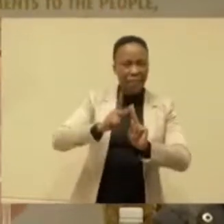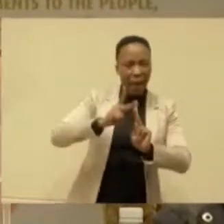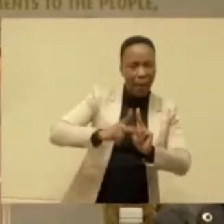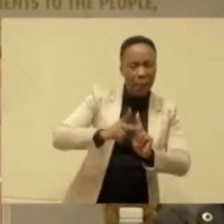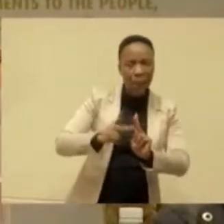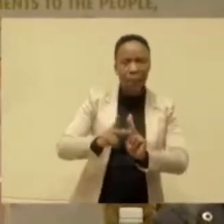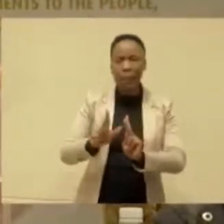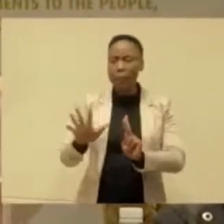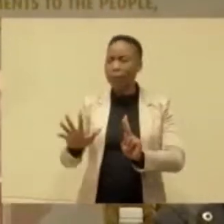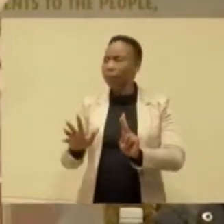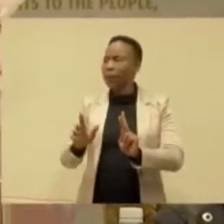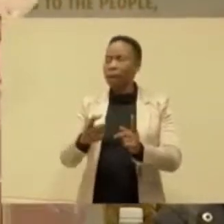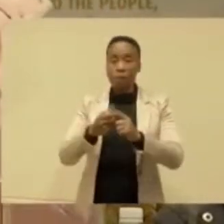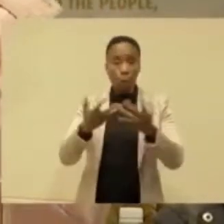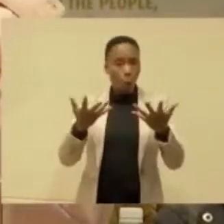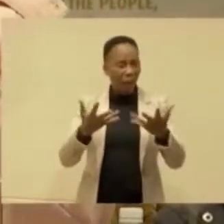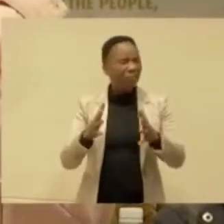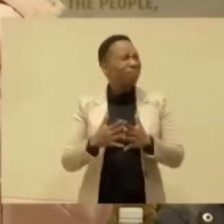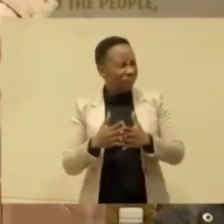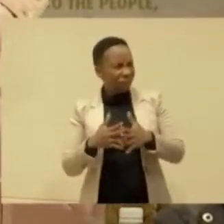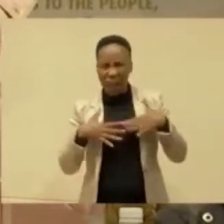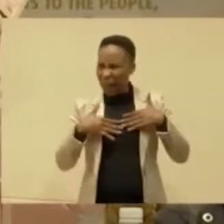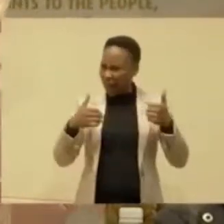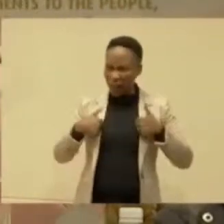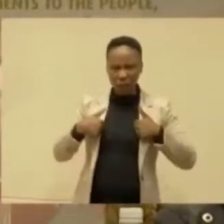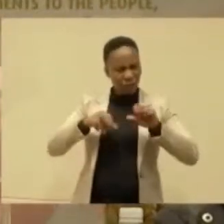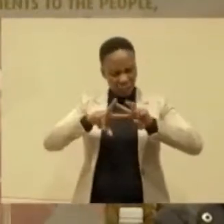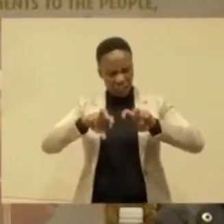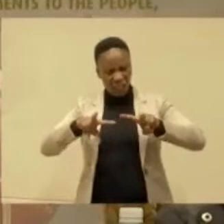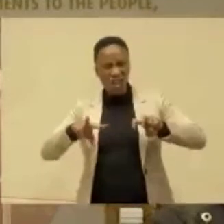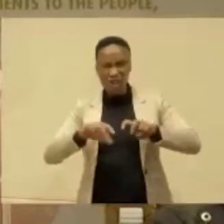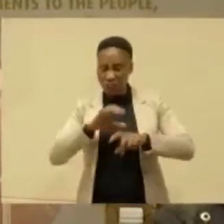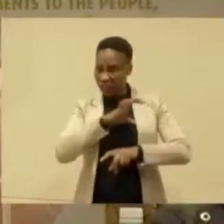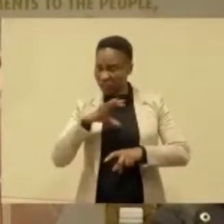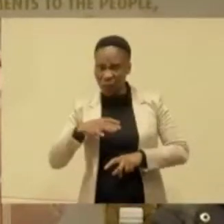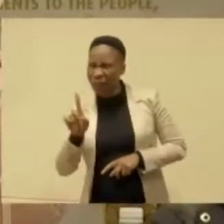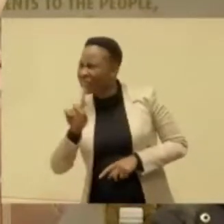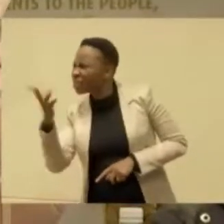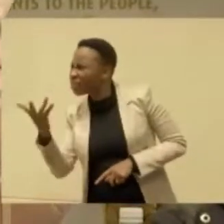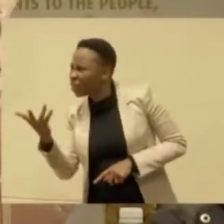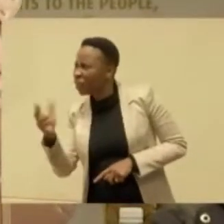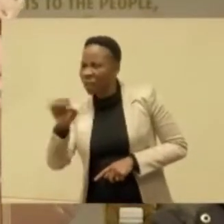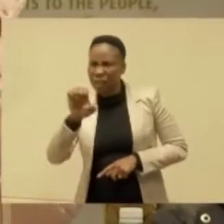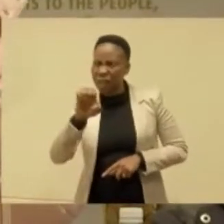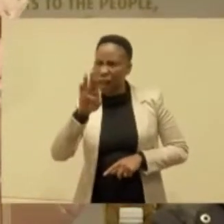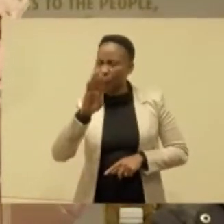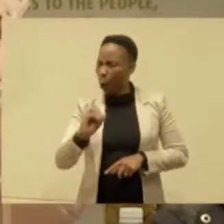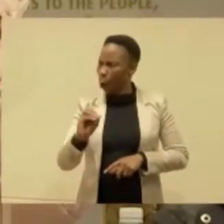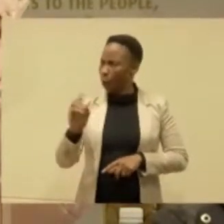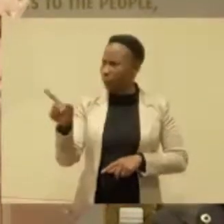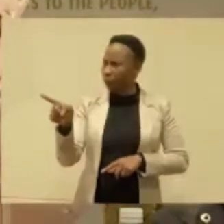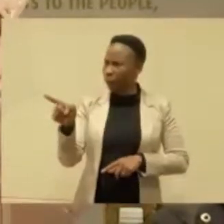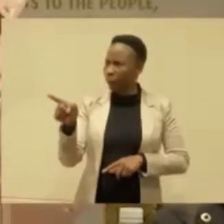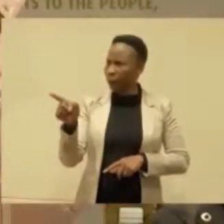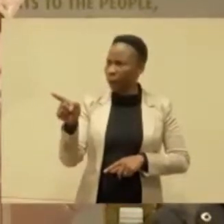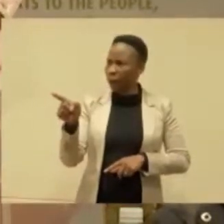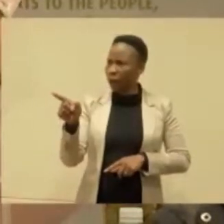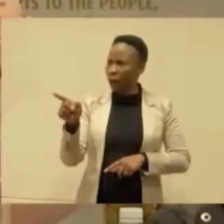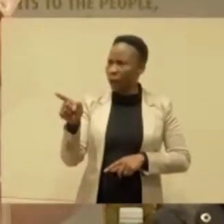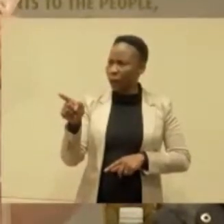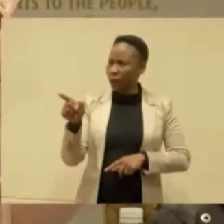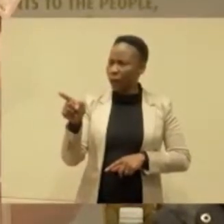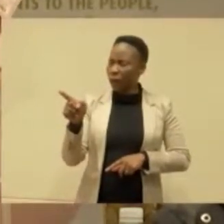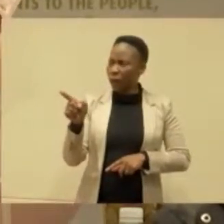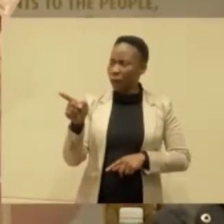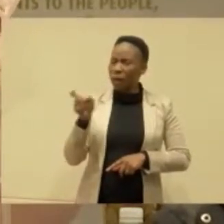the health research council what is the table table the one that gave us the